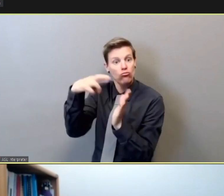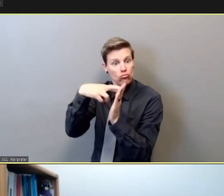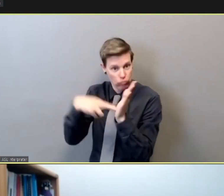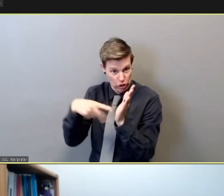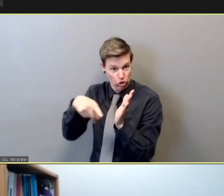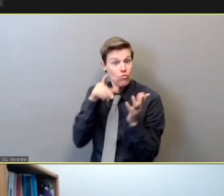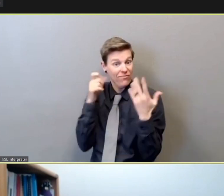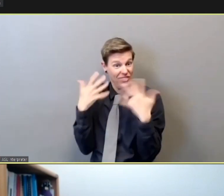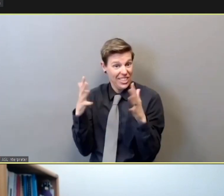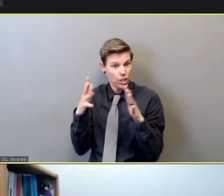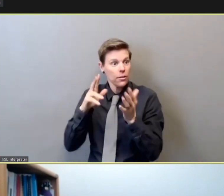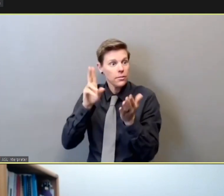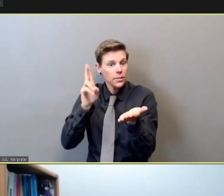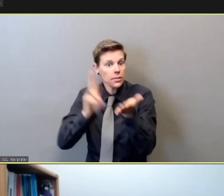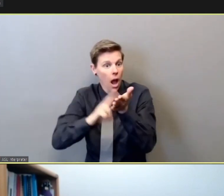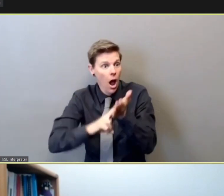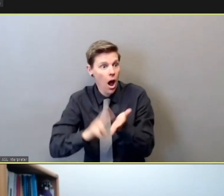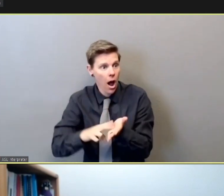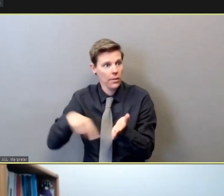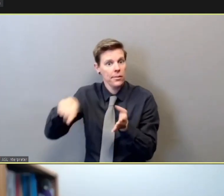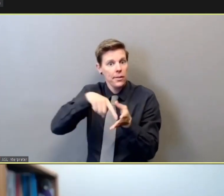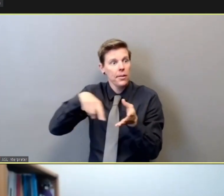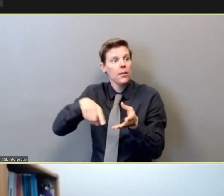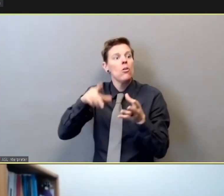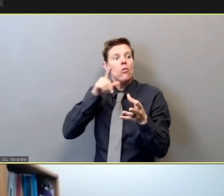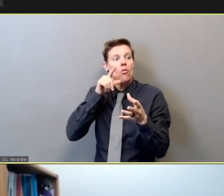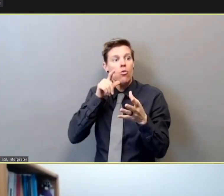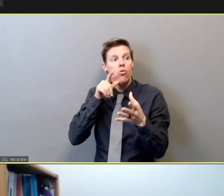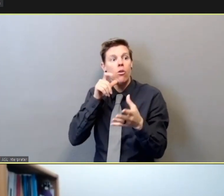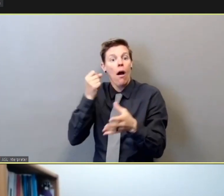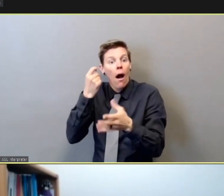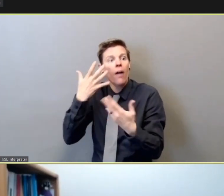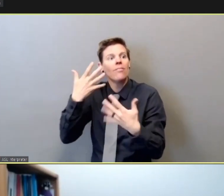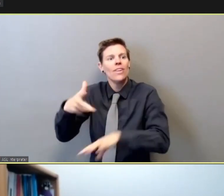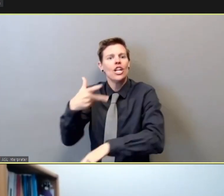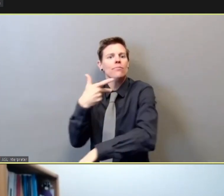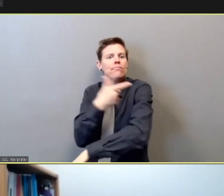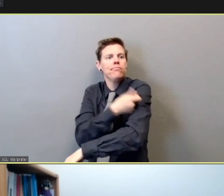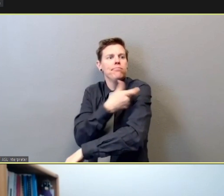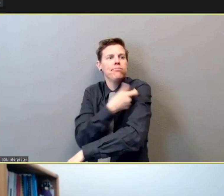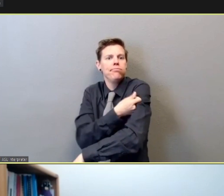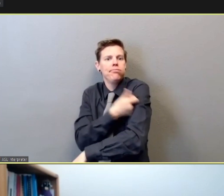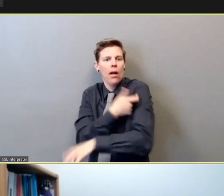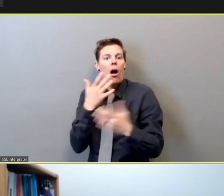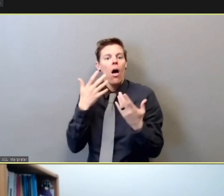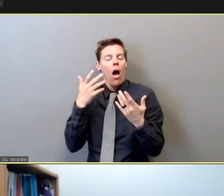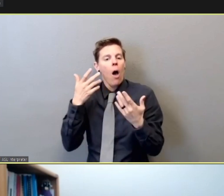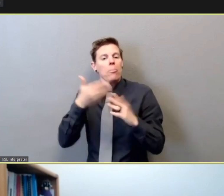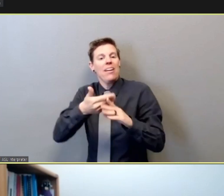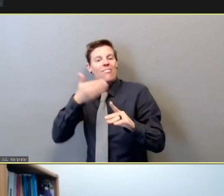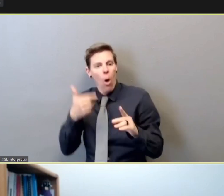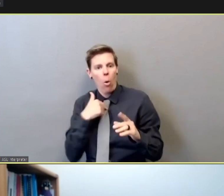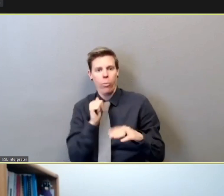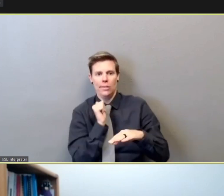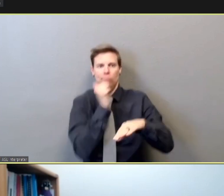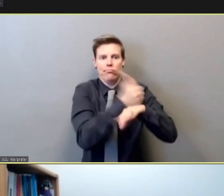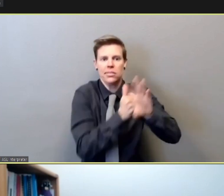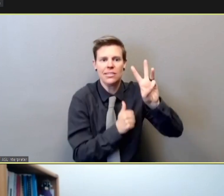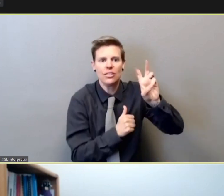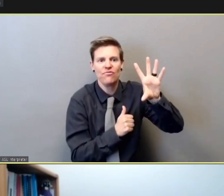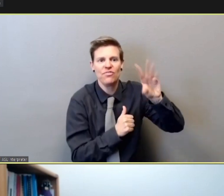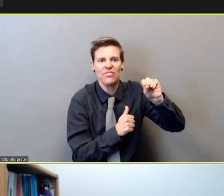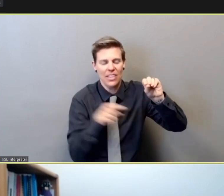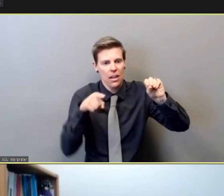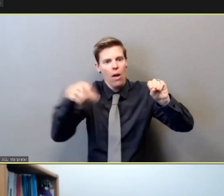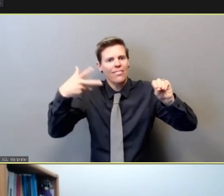our portal was up and running. So it does not include all of those people as well. And so